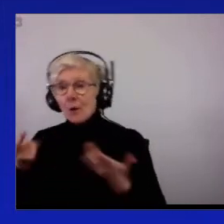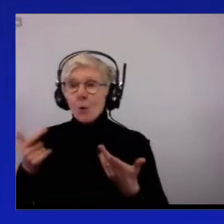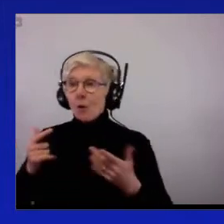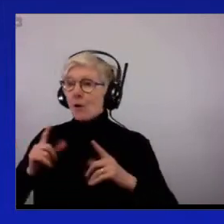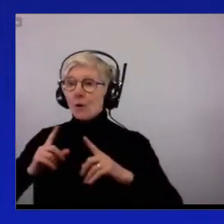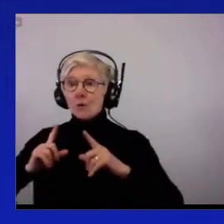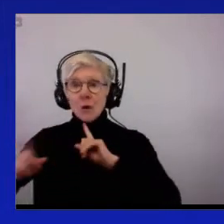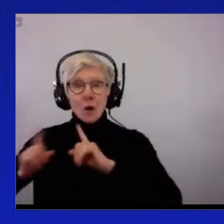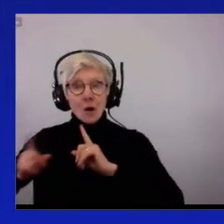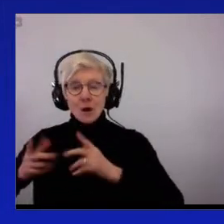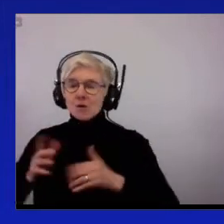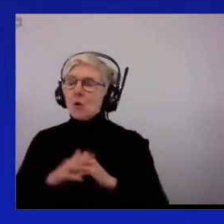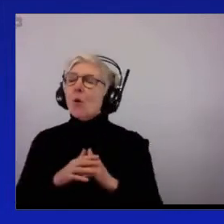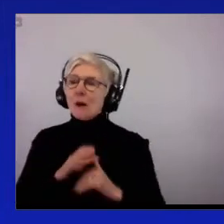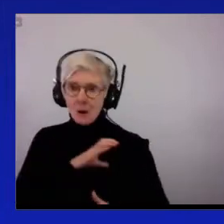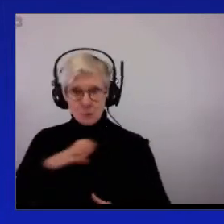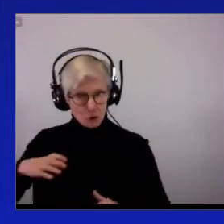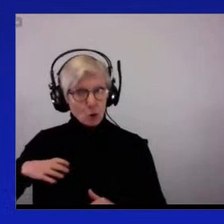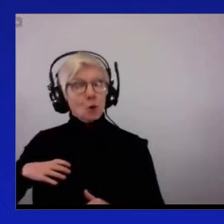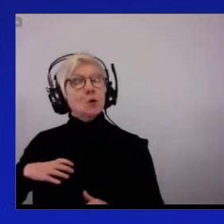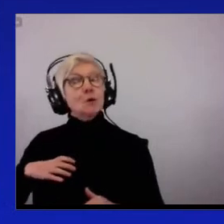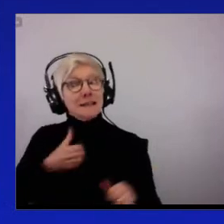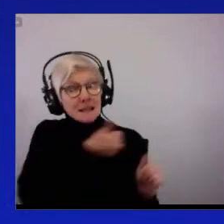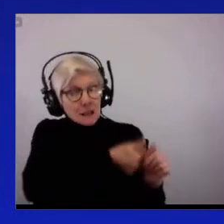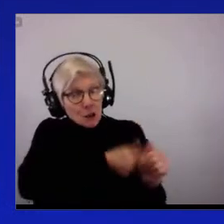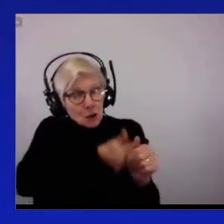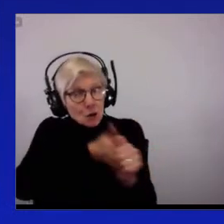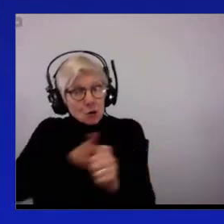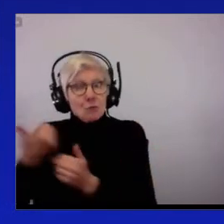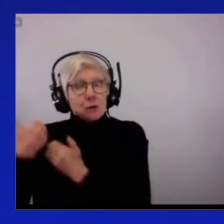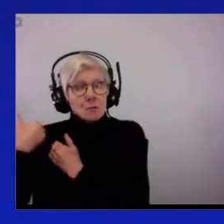through the counselors' channels as well too. That'll be helpful as well.